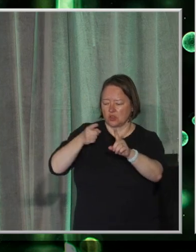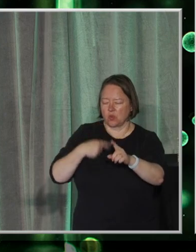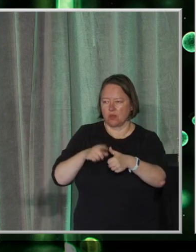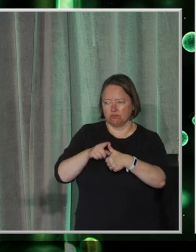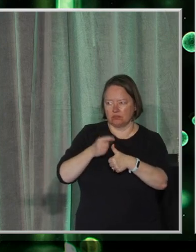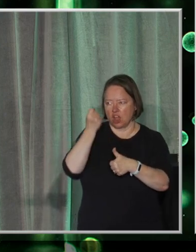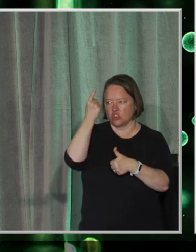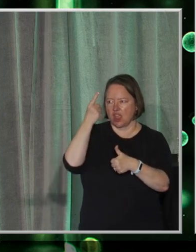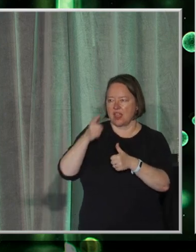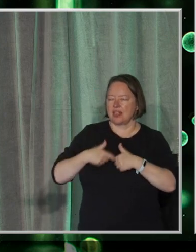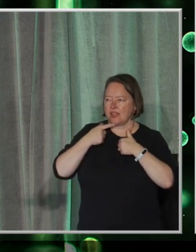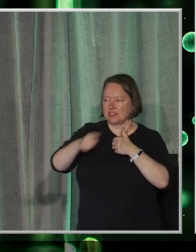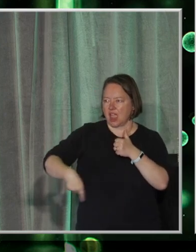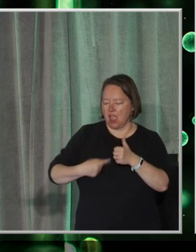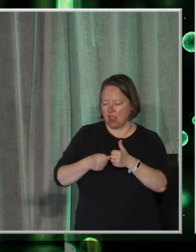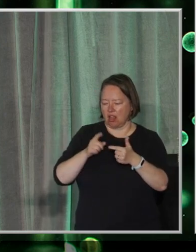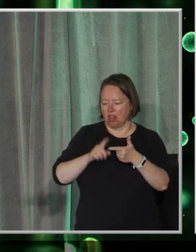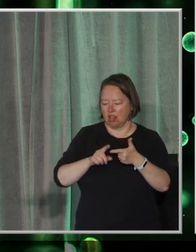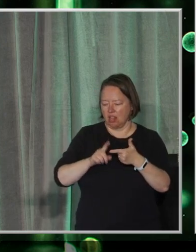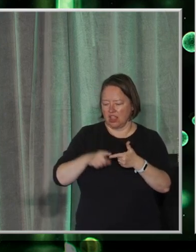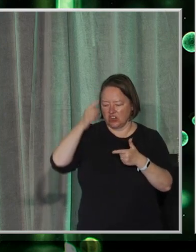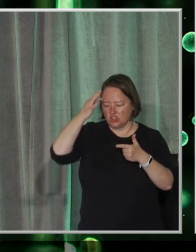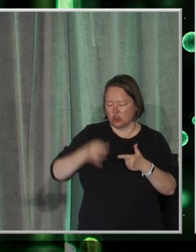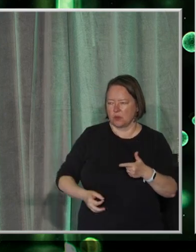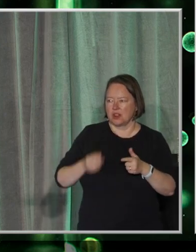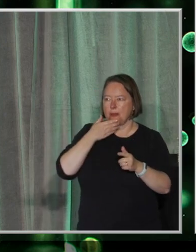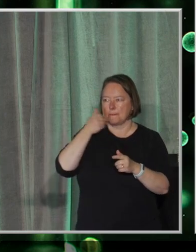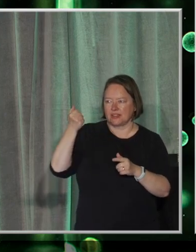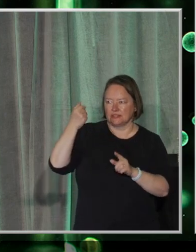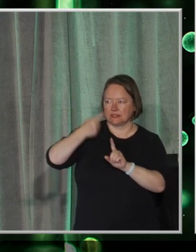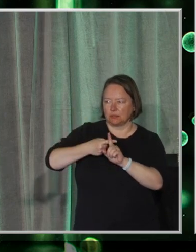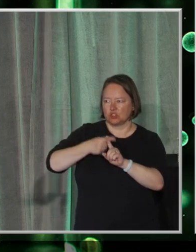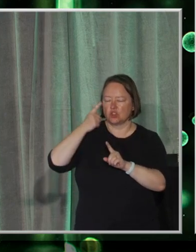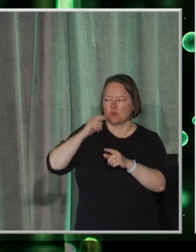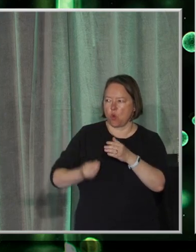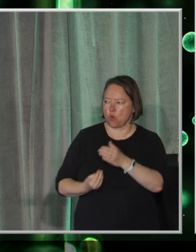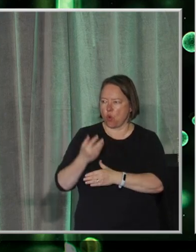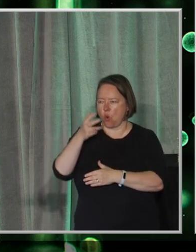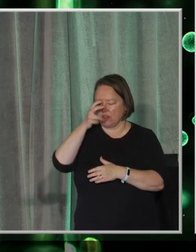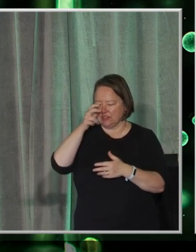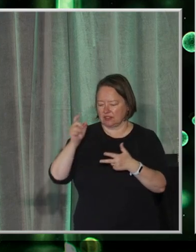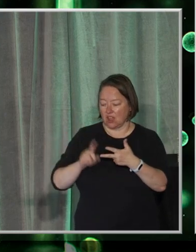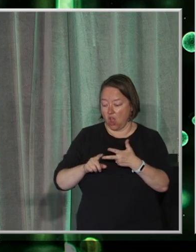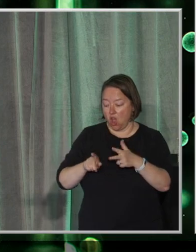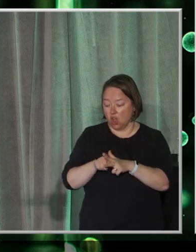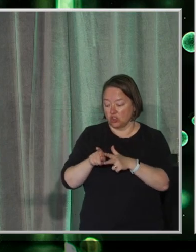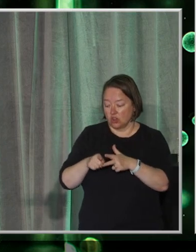understanding the life cycle of the insects, determining the optimum temperatures to grow the insects, and even also